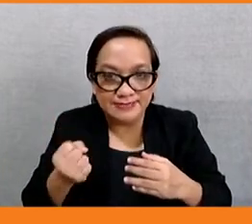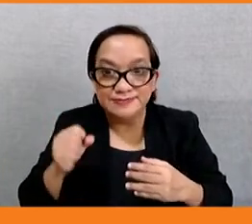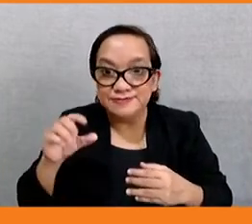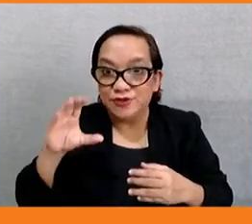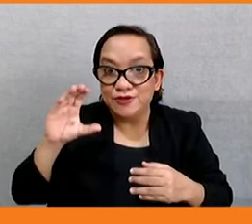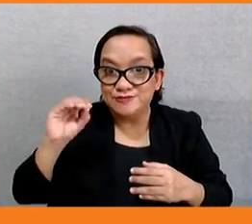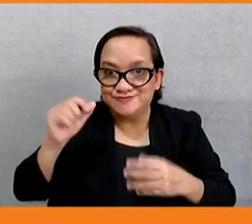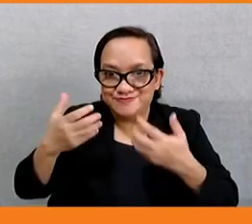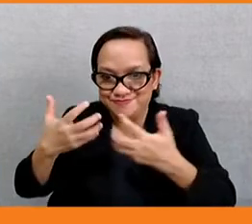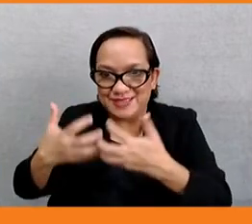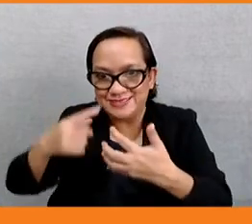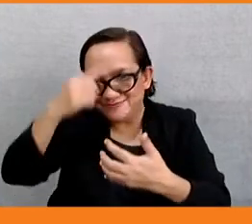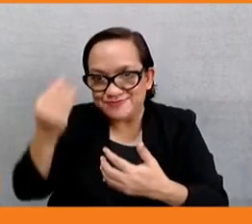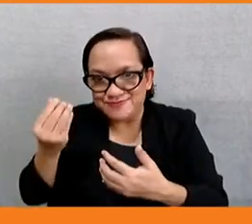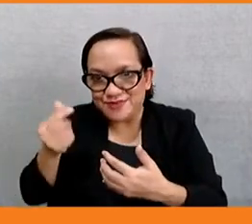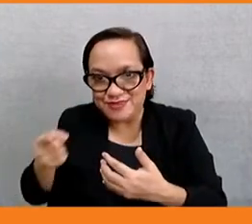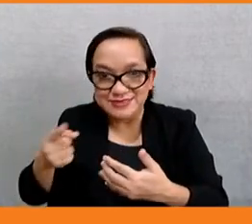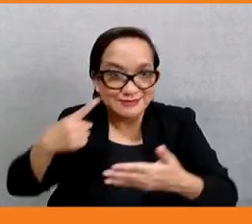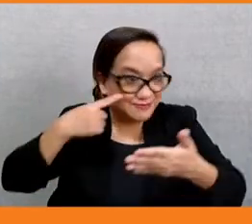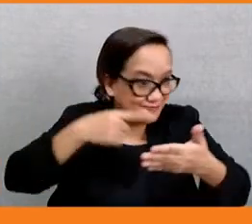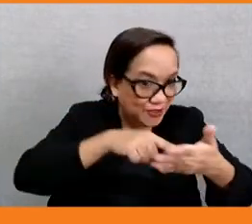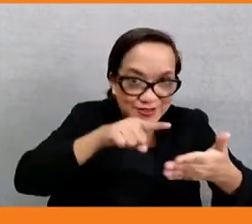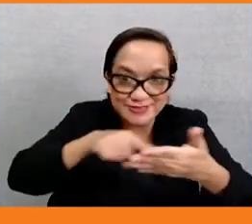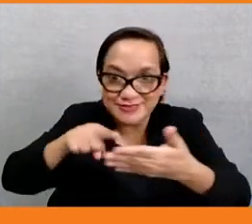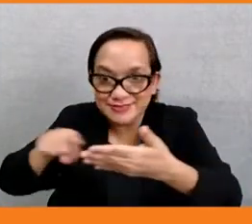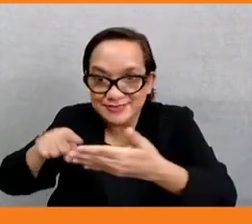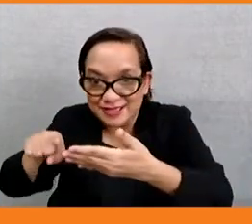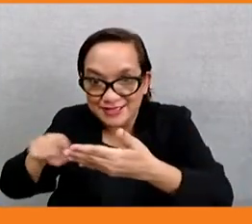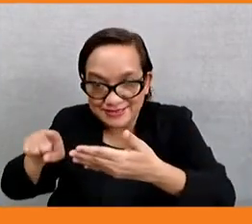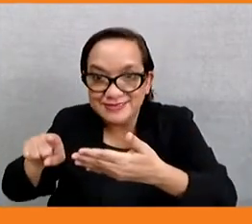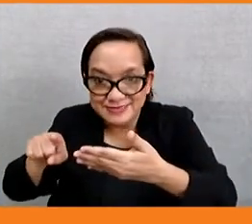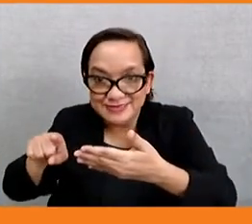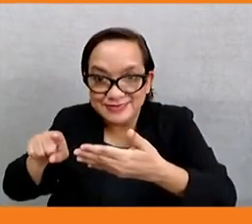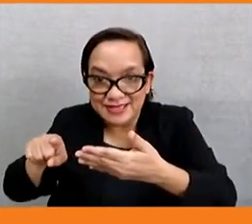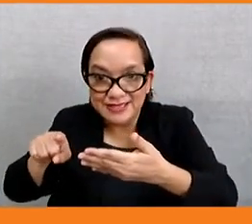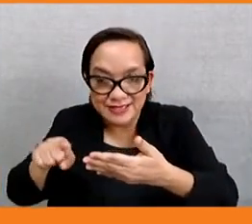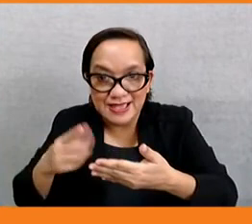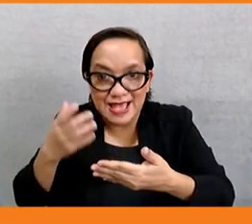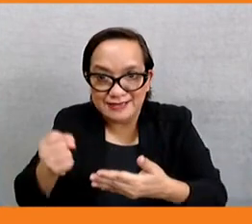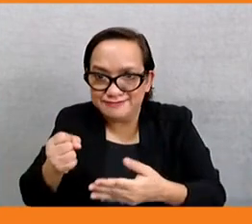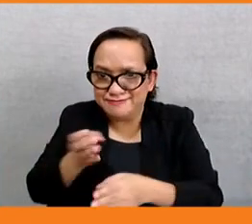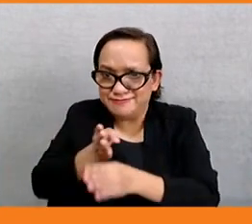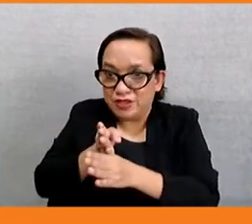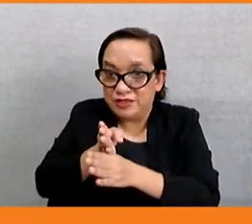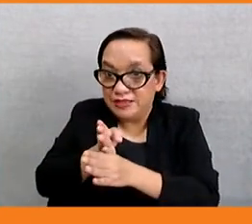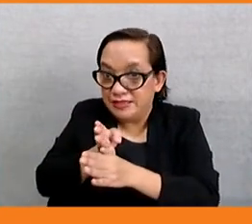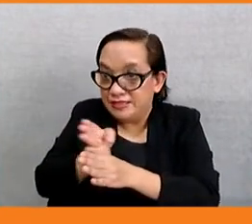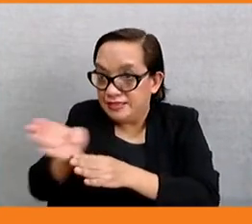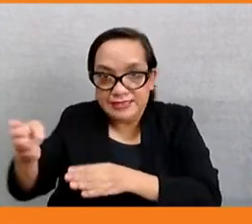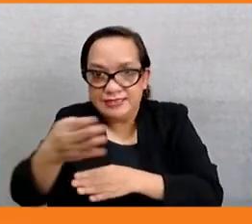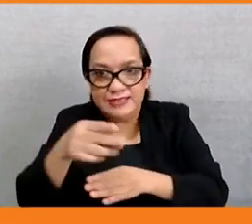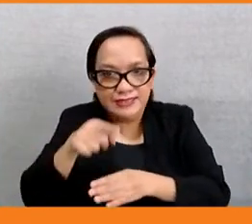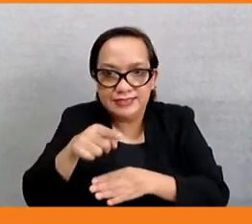master plan or any indirect and direct financing. Mr. President, we are requesting the ADB to avoid